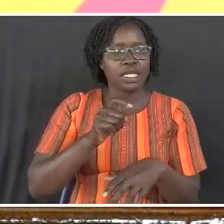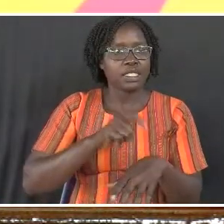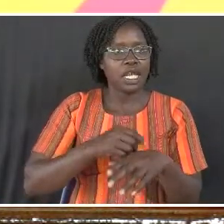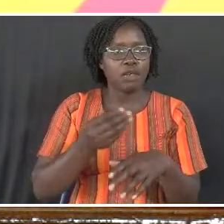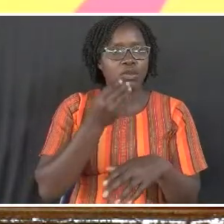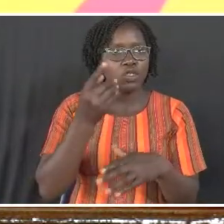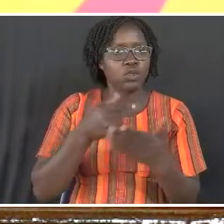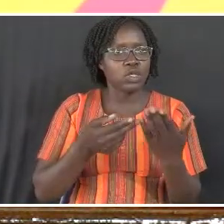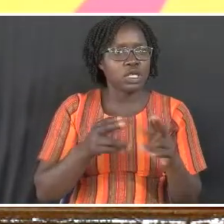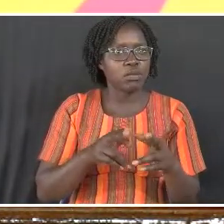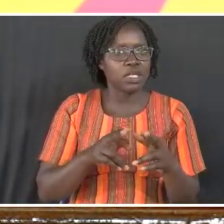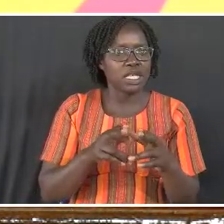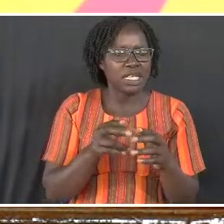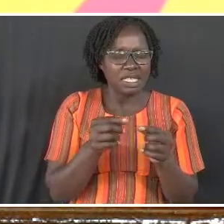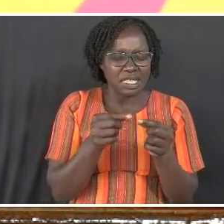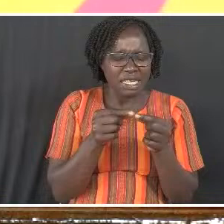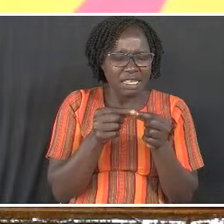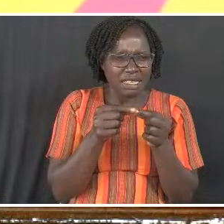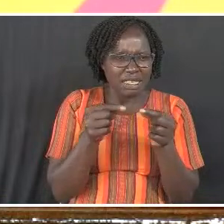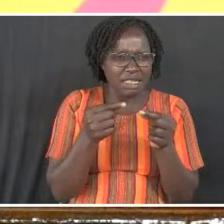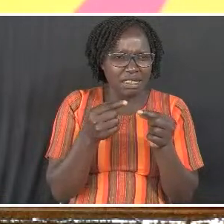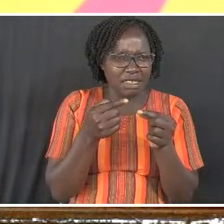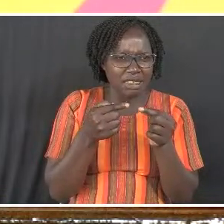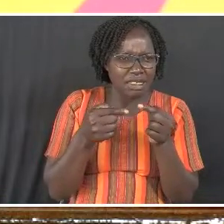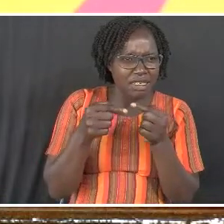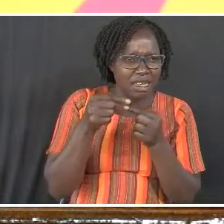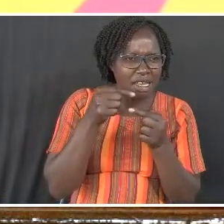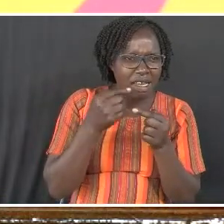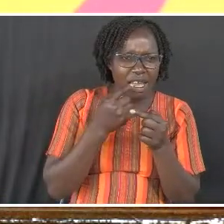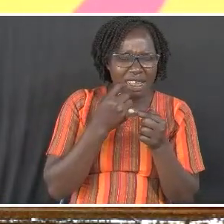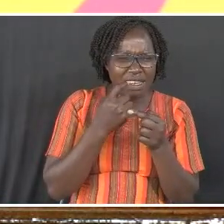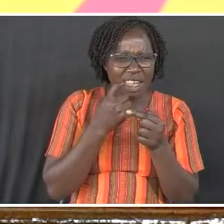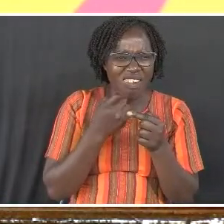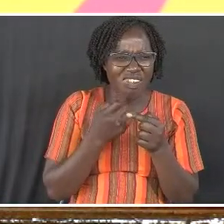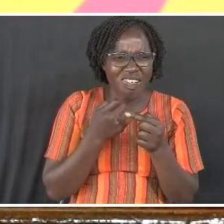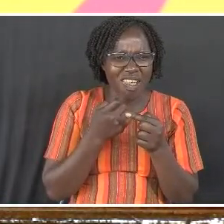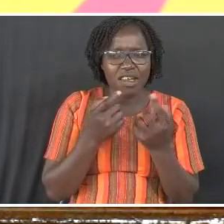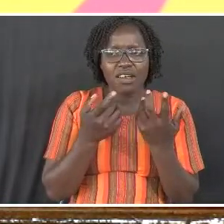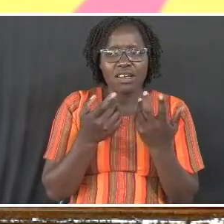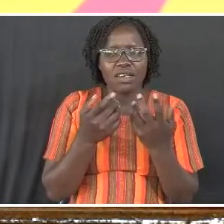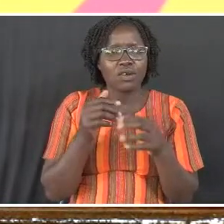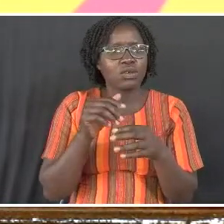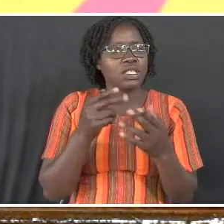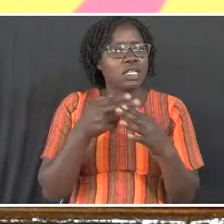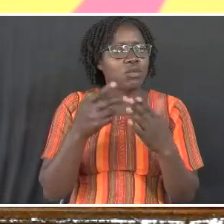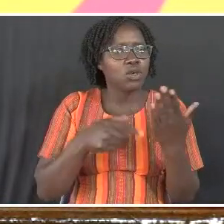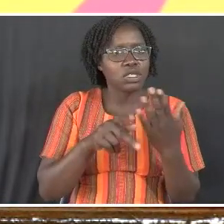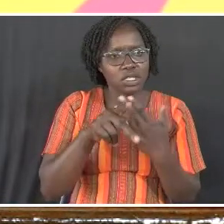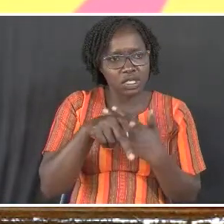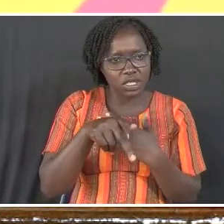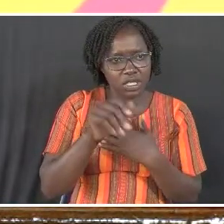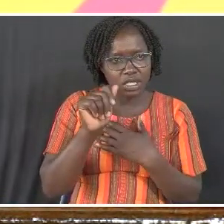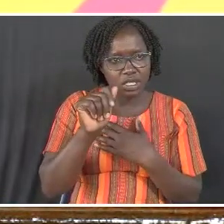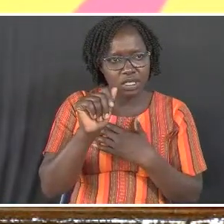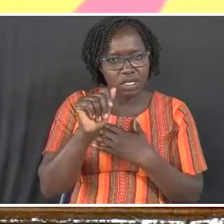There's this thin layer that forms around your teeth. That's what we call plaque.